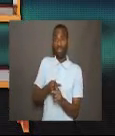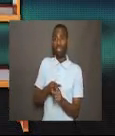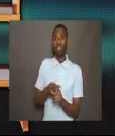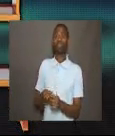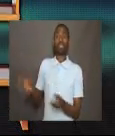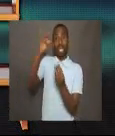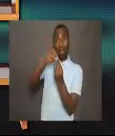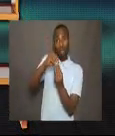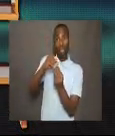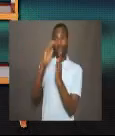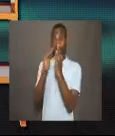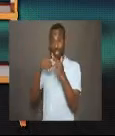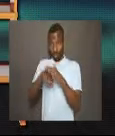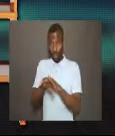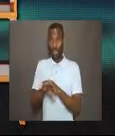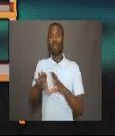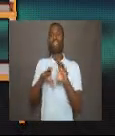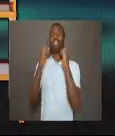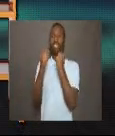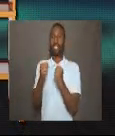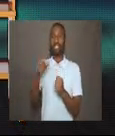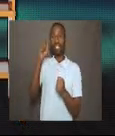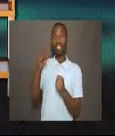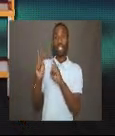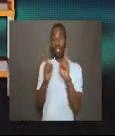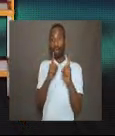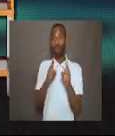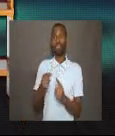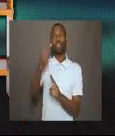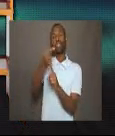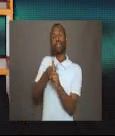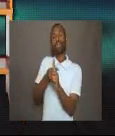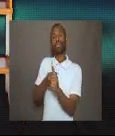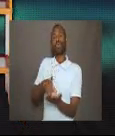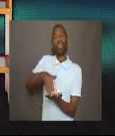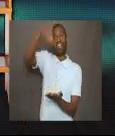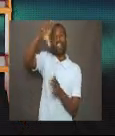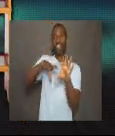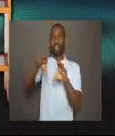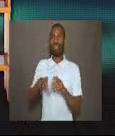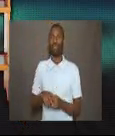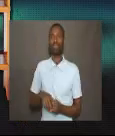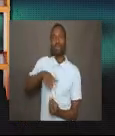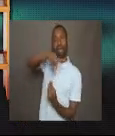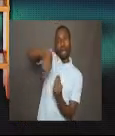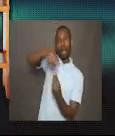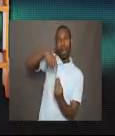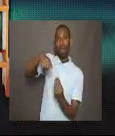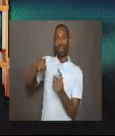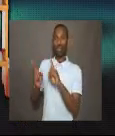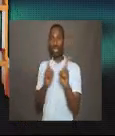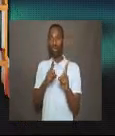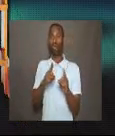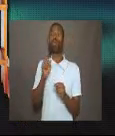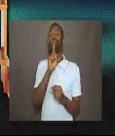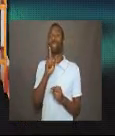to raise its temperature. In this case, the surroundings are providing heat,